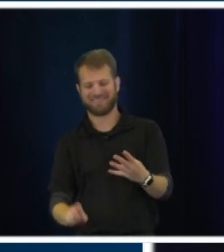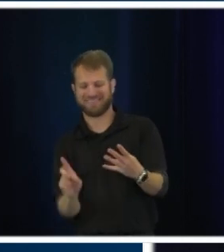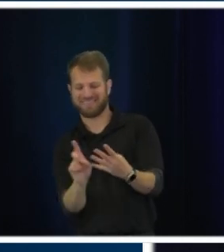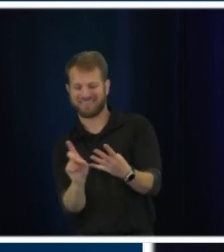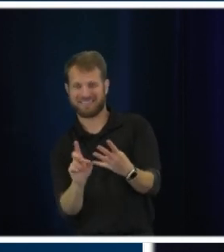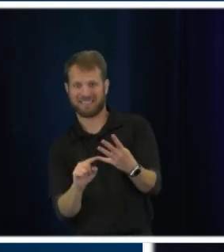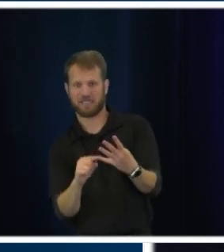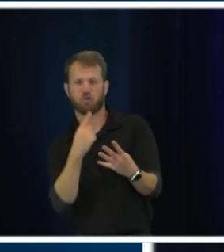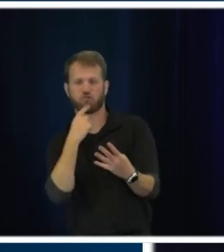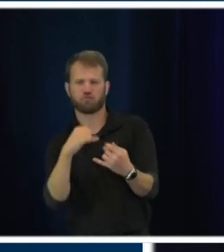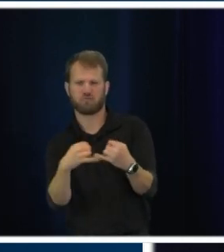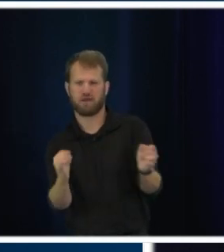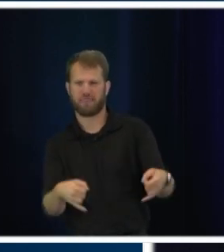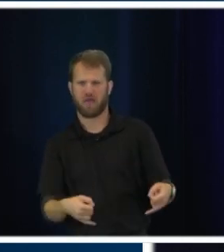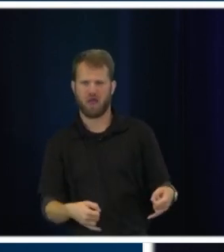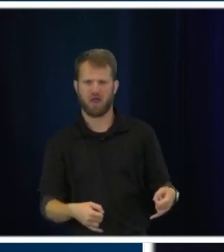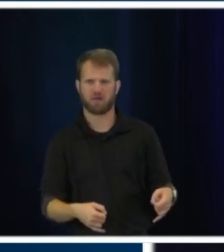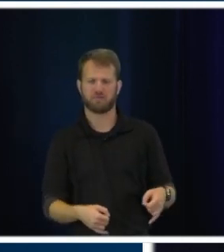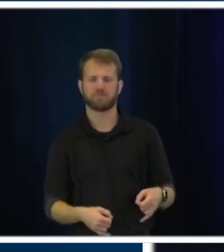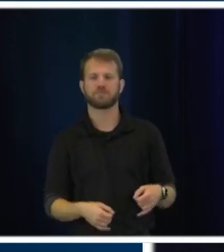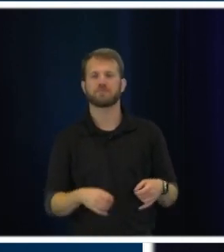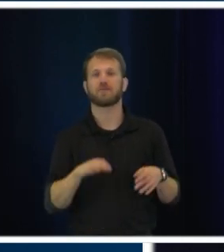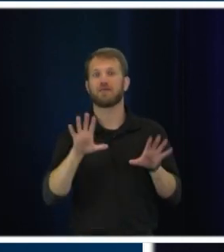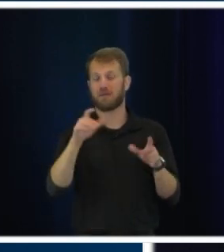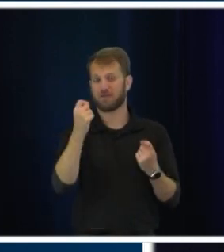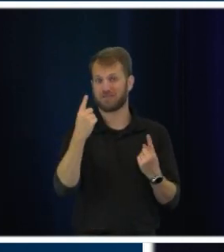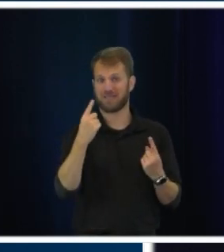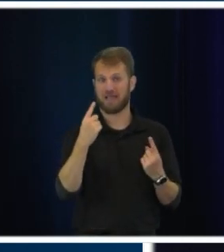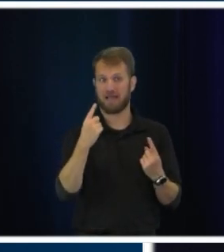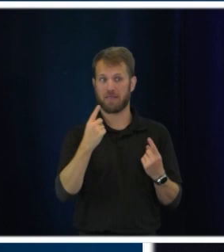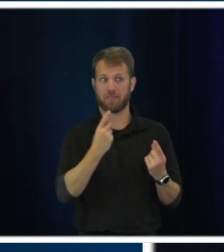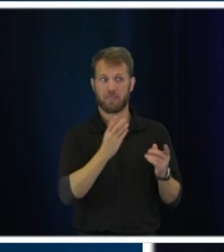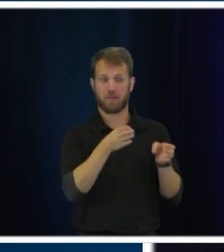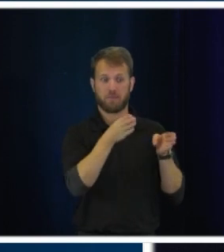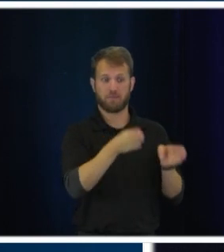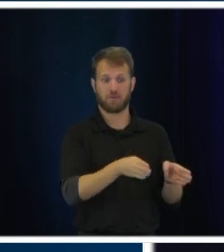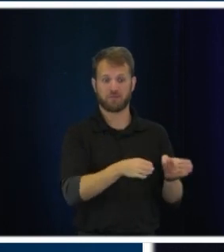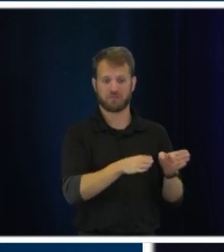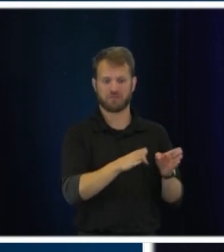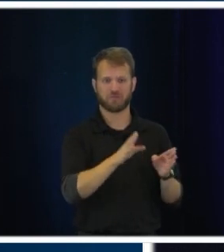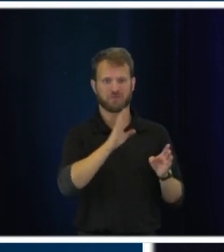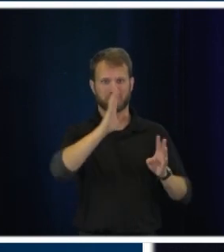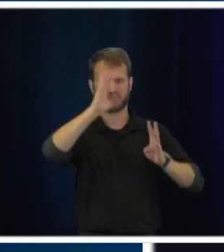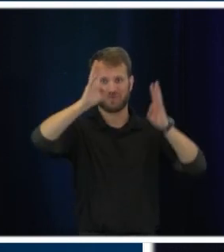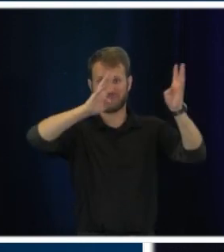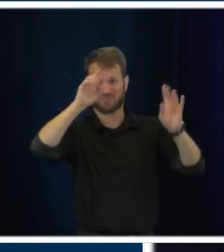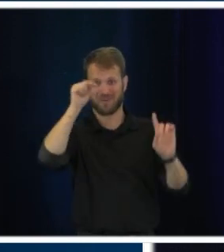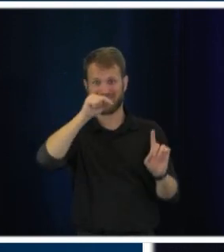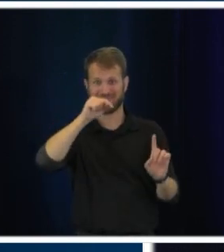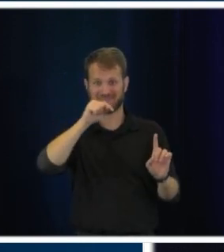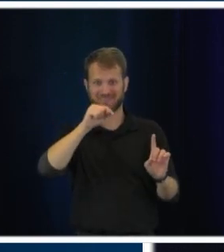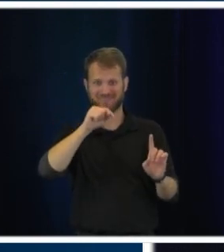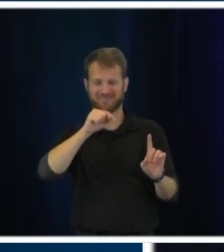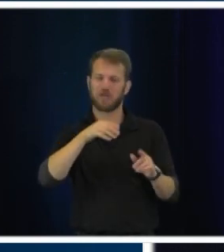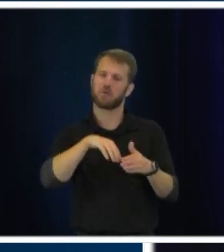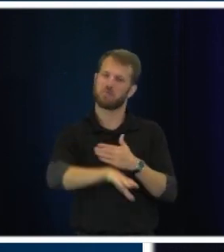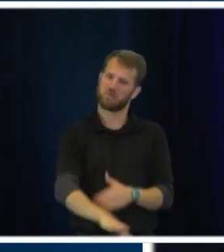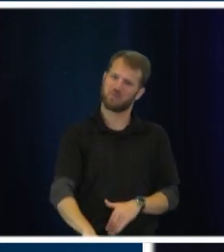where the redlined areas were. But the architect behind this is actually a Columbus native. Who